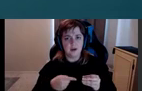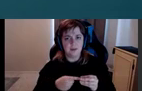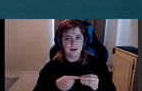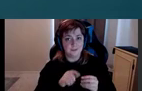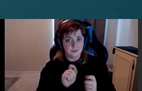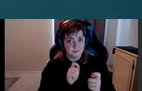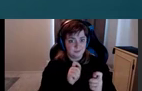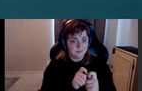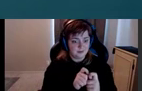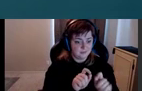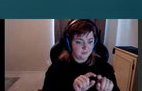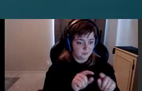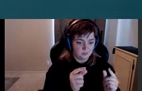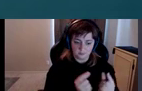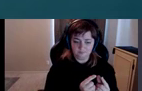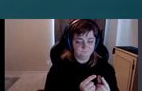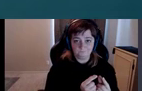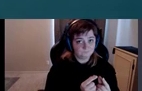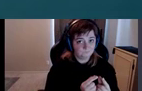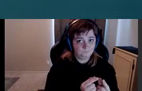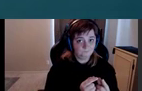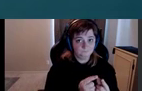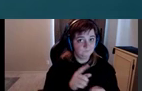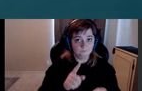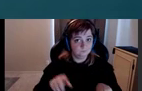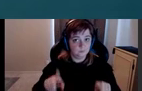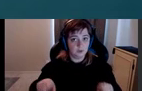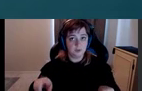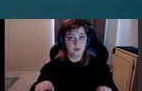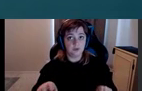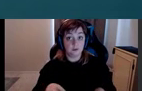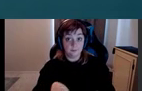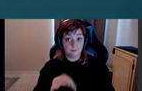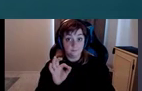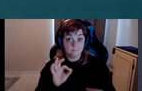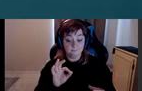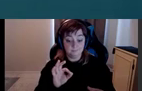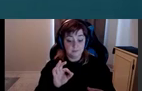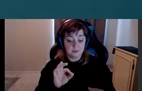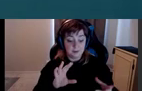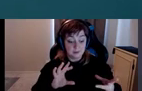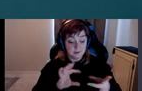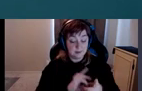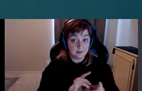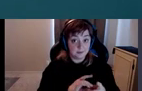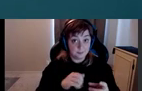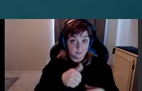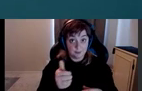to just raise another. Diversity is mm-hmm. to find that connection with each other.